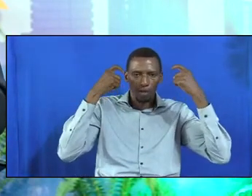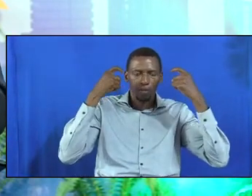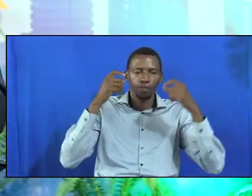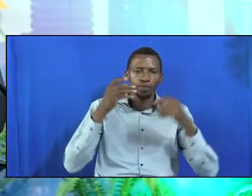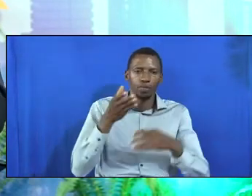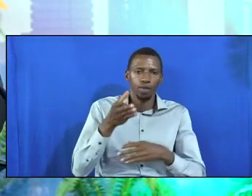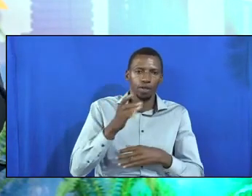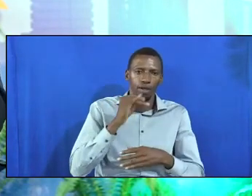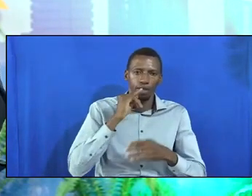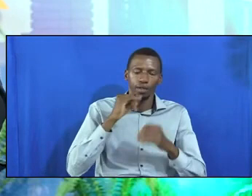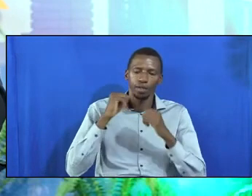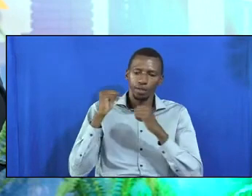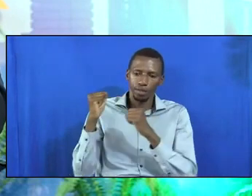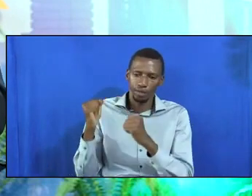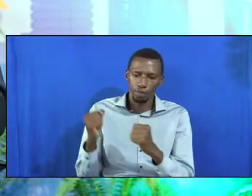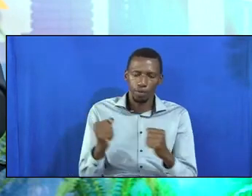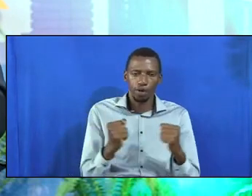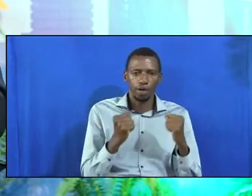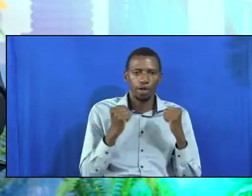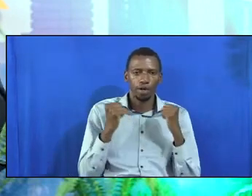Lamb, there is